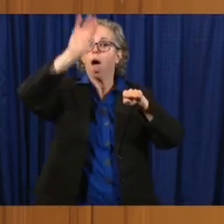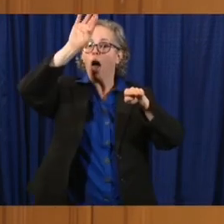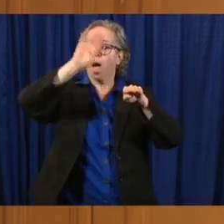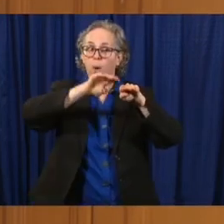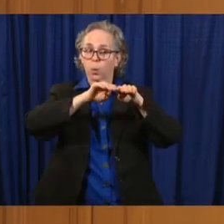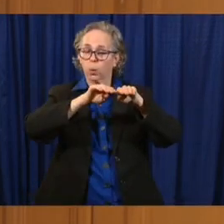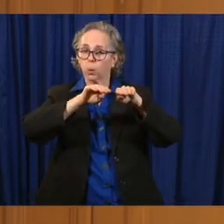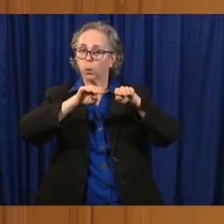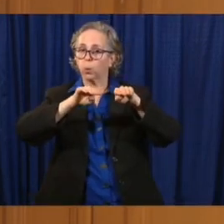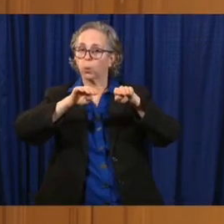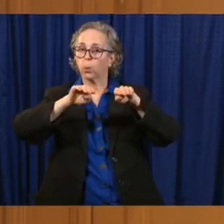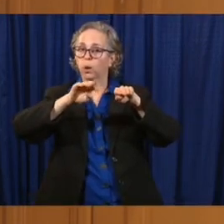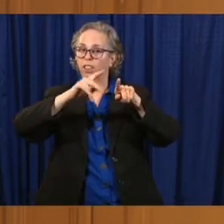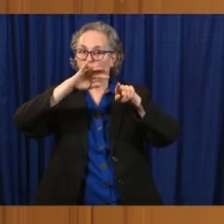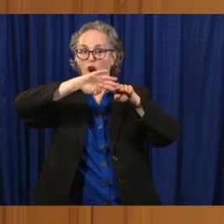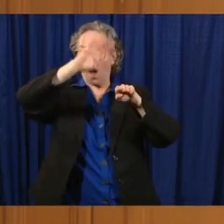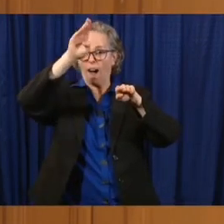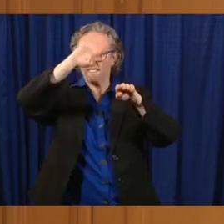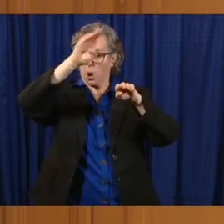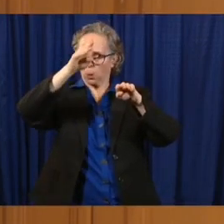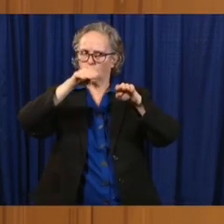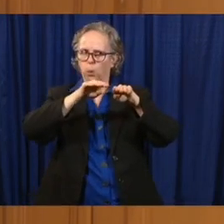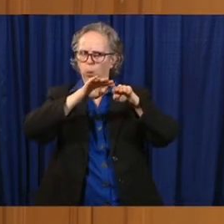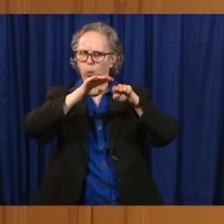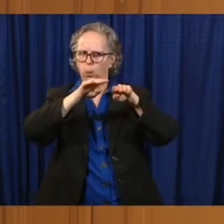that peak, and it's very stable at this point.